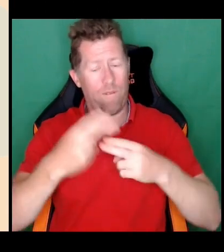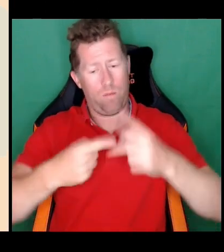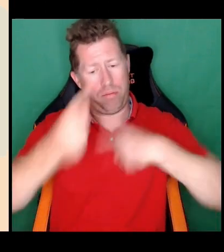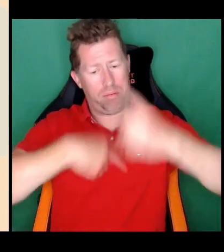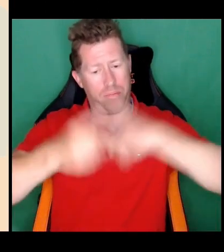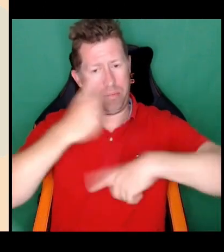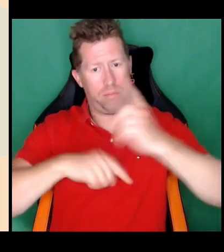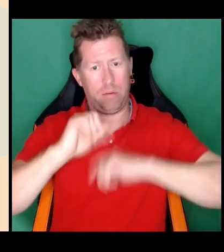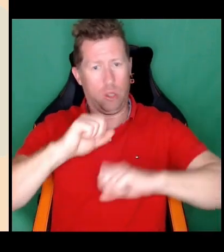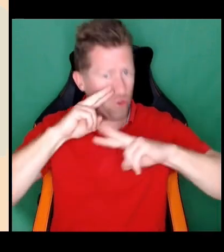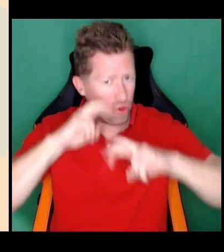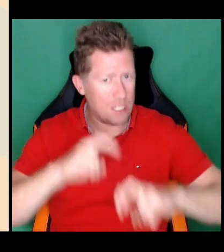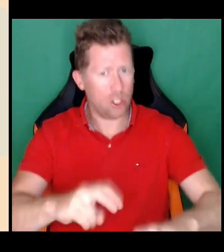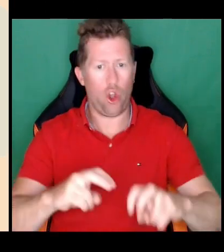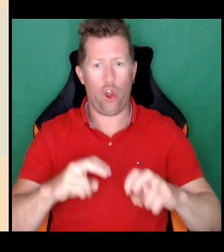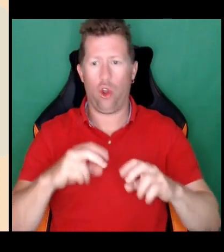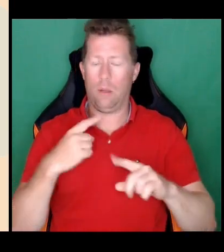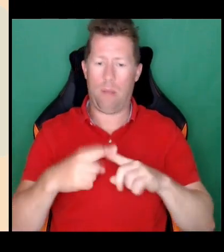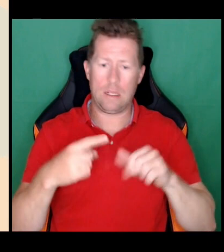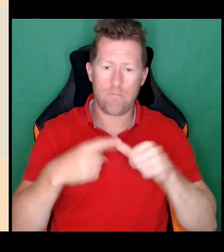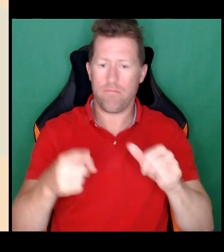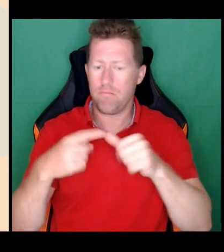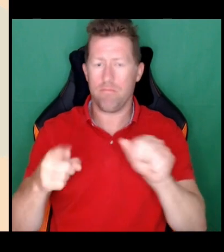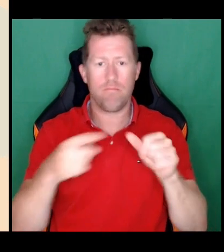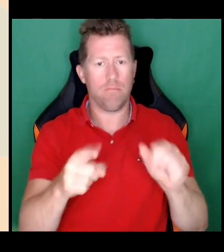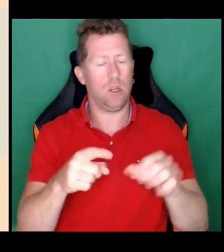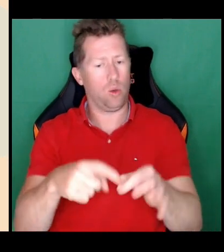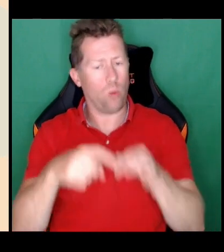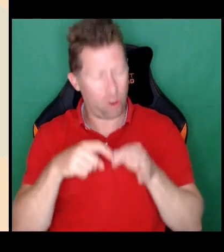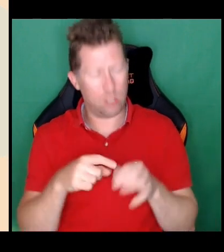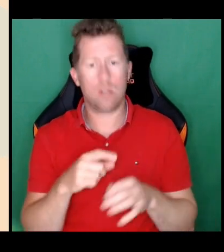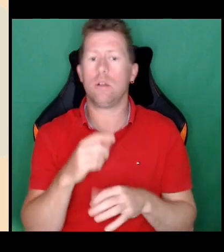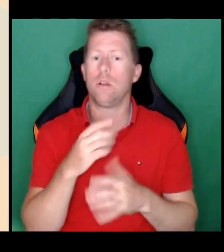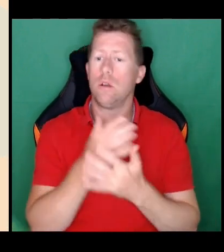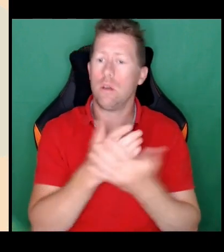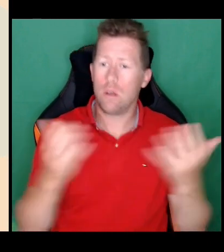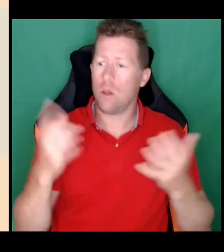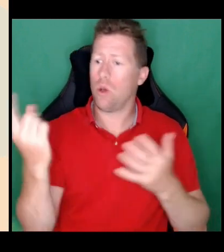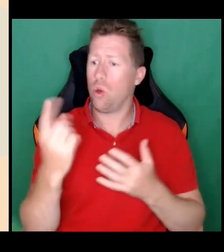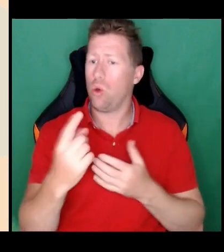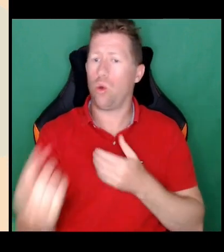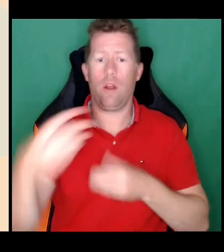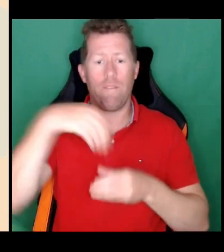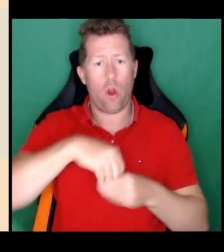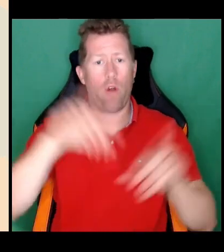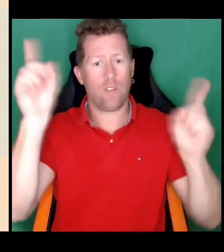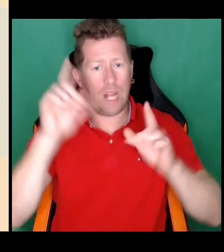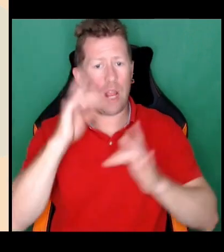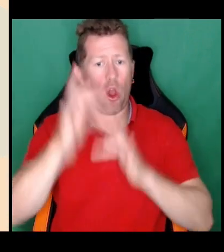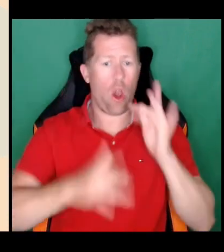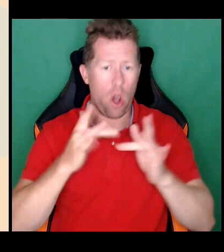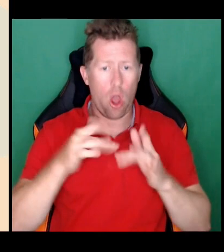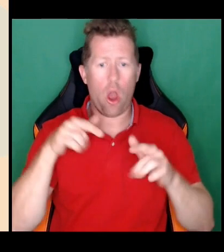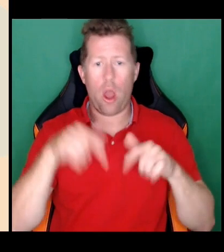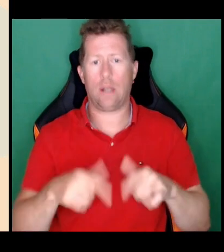research and answering any of the questions from our online audience. To everyone that has joined us here today online, VicHealth